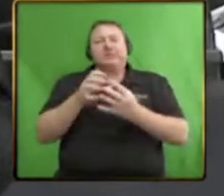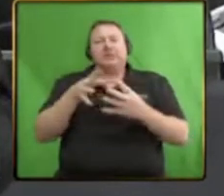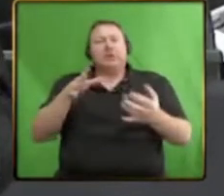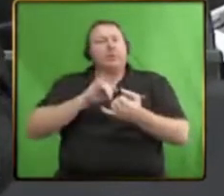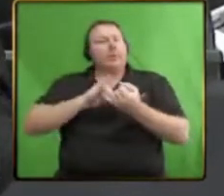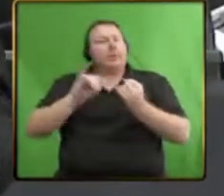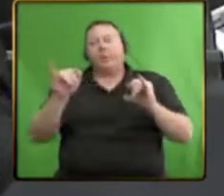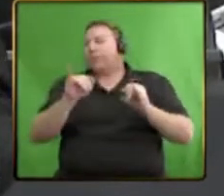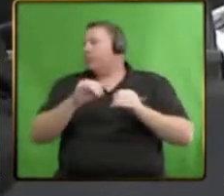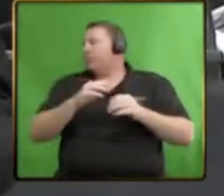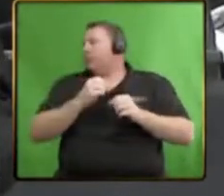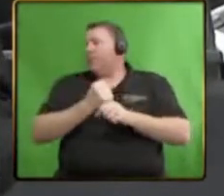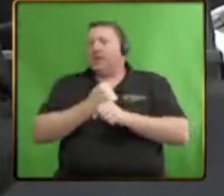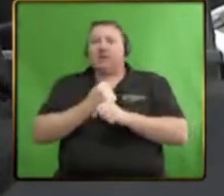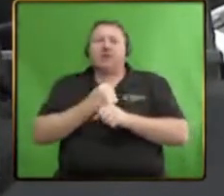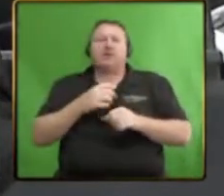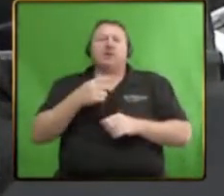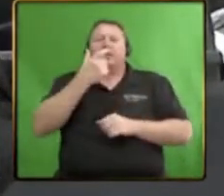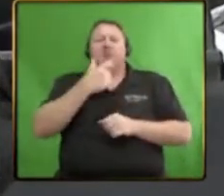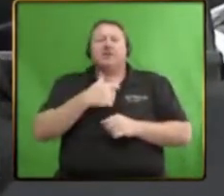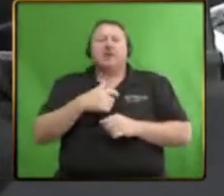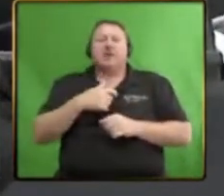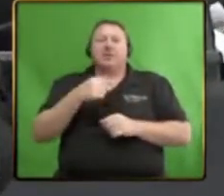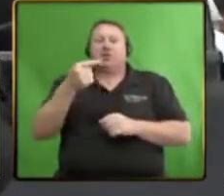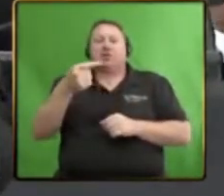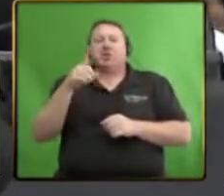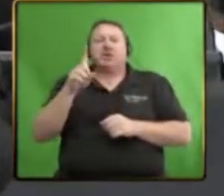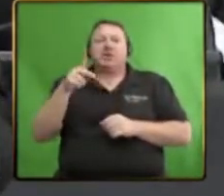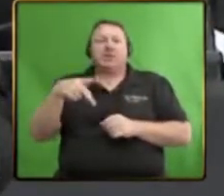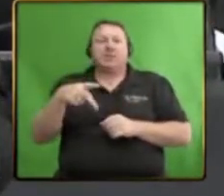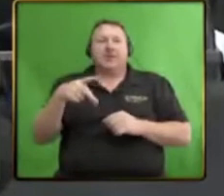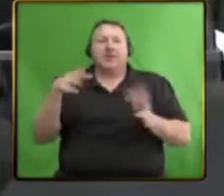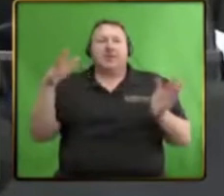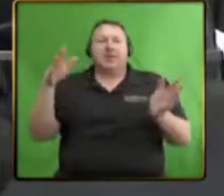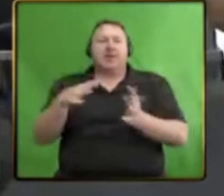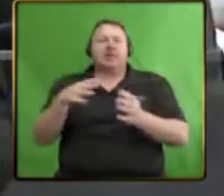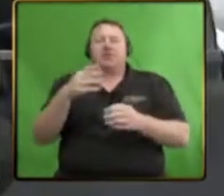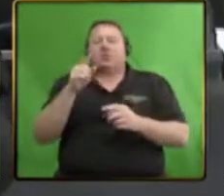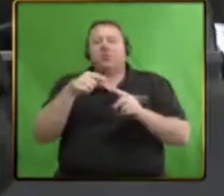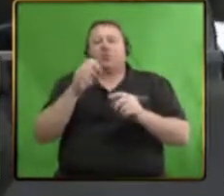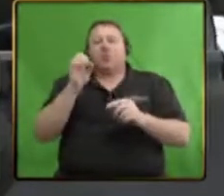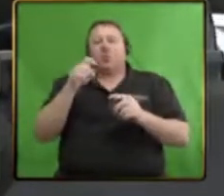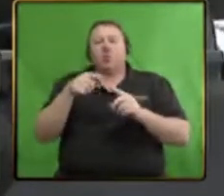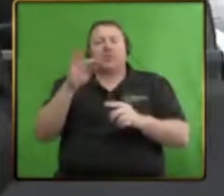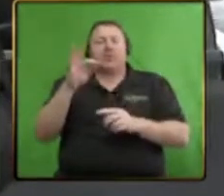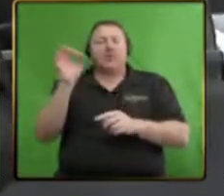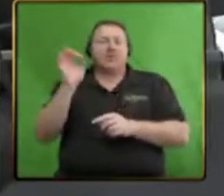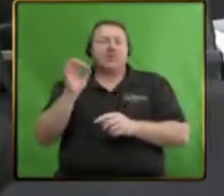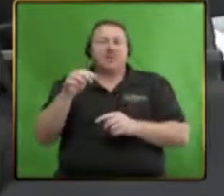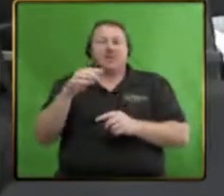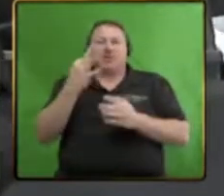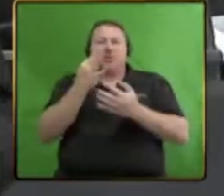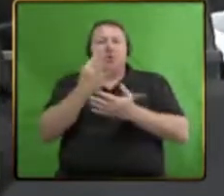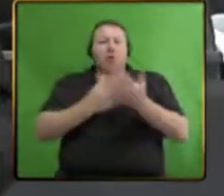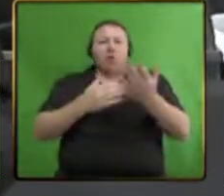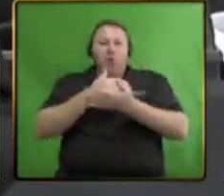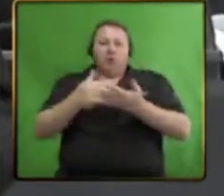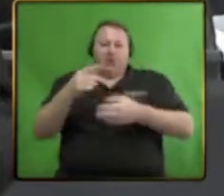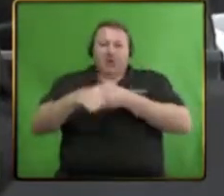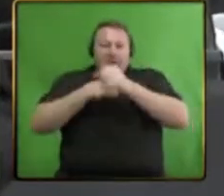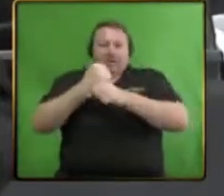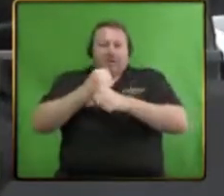prospects. Sadly and unexpectedly, GDP weakened by 0.3% in the third quarter this year, with the agricultural sector being